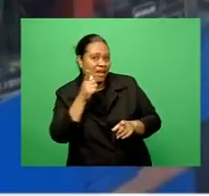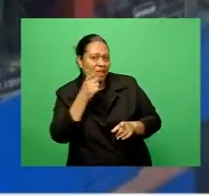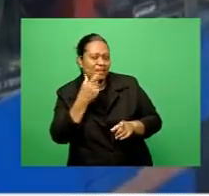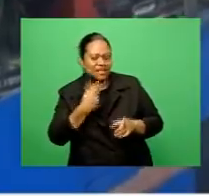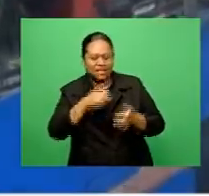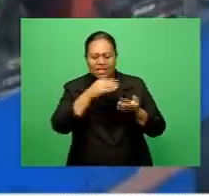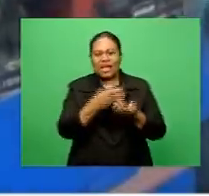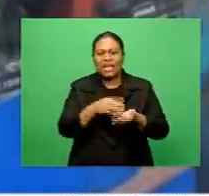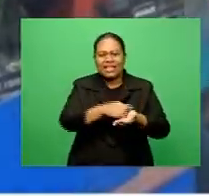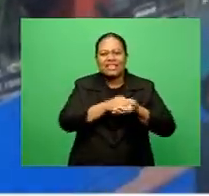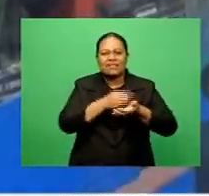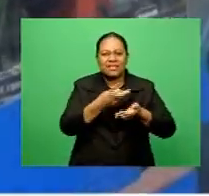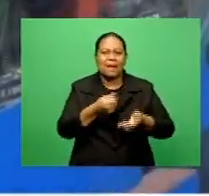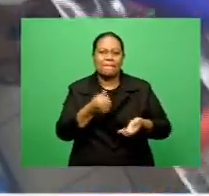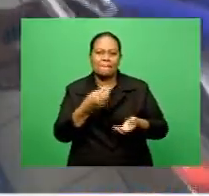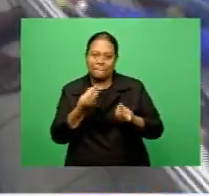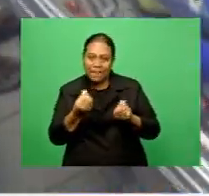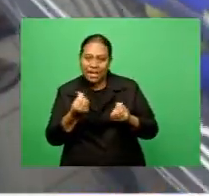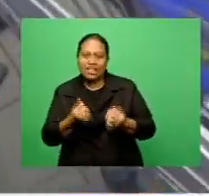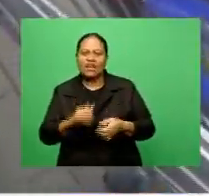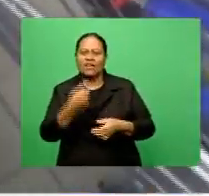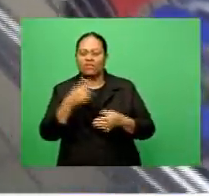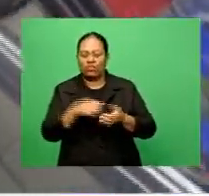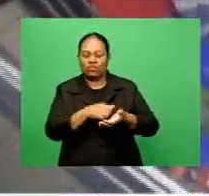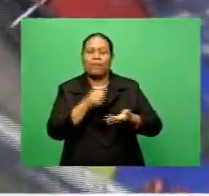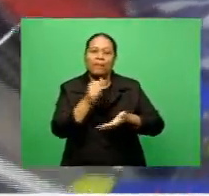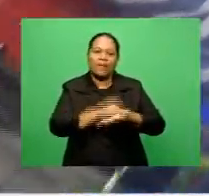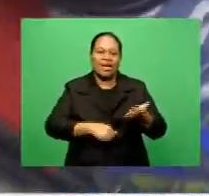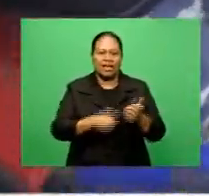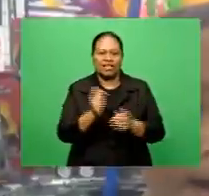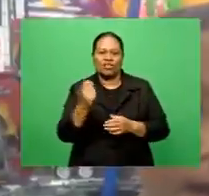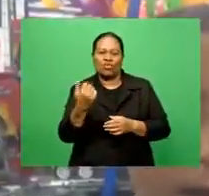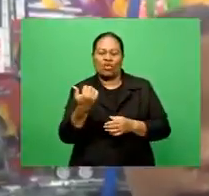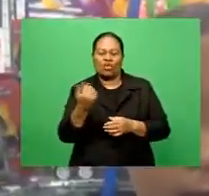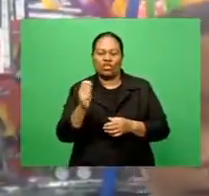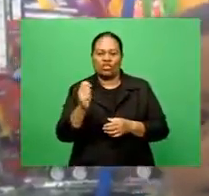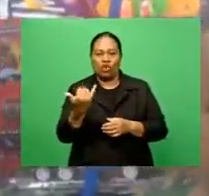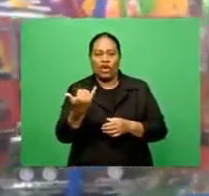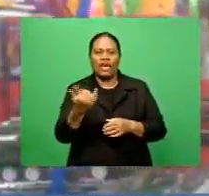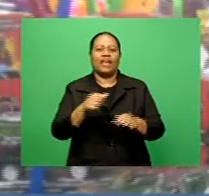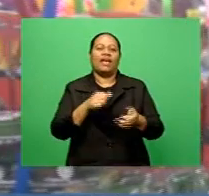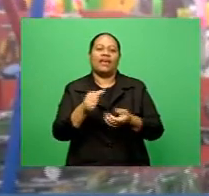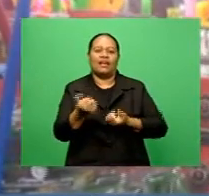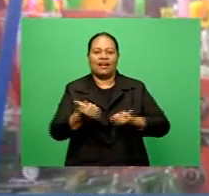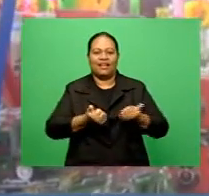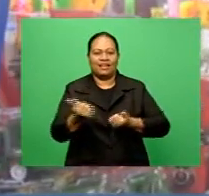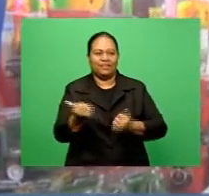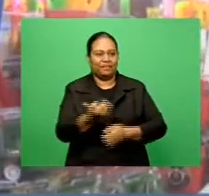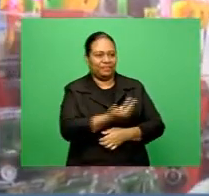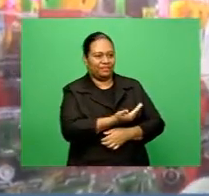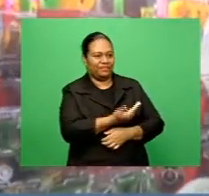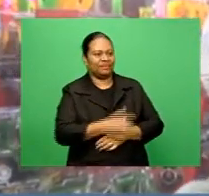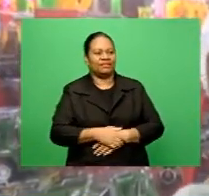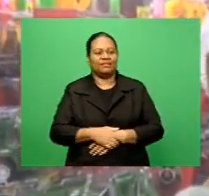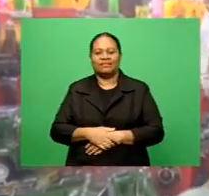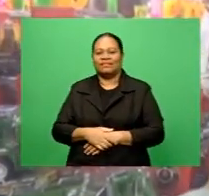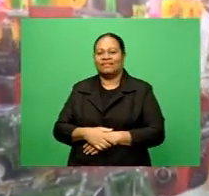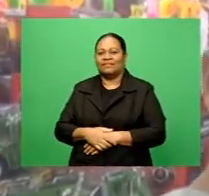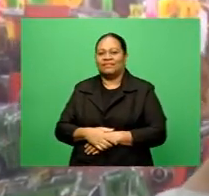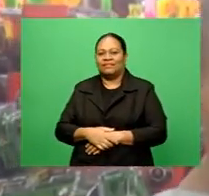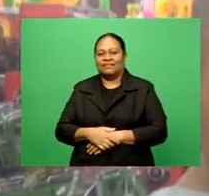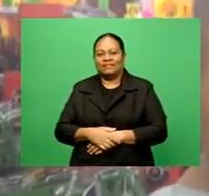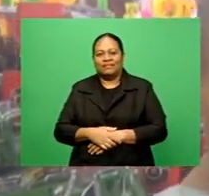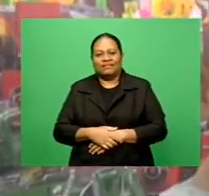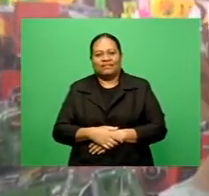aside to purchase a toy car for her 2-year-old son. This is actually his second year, so